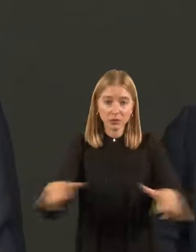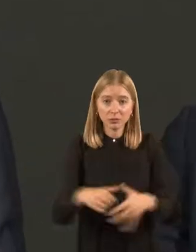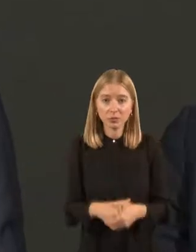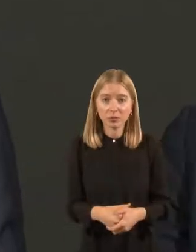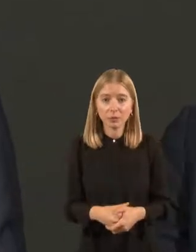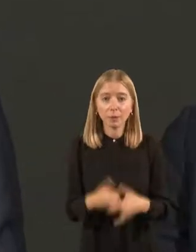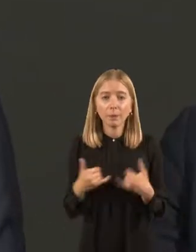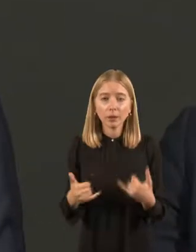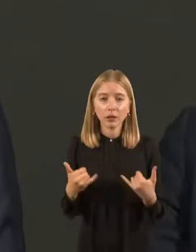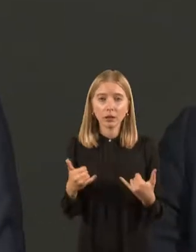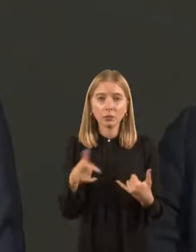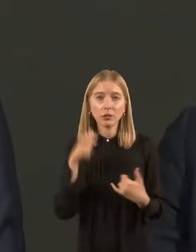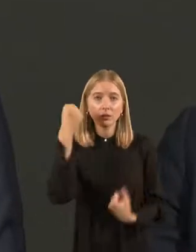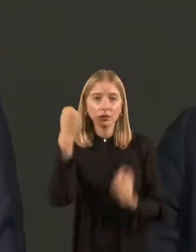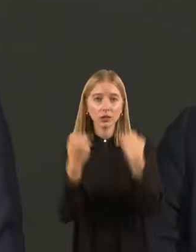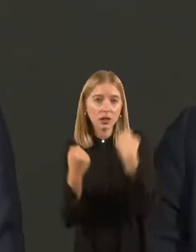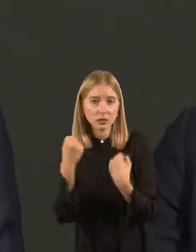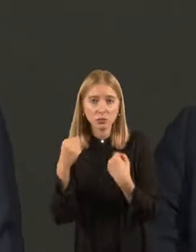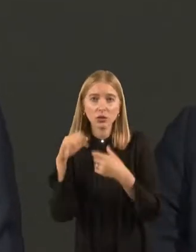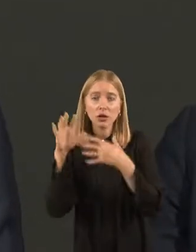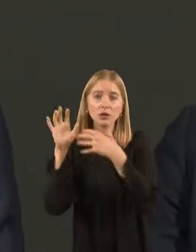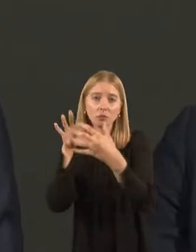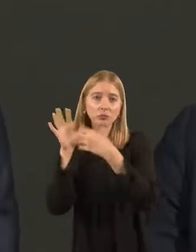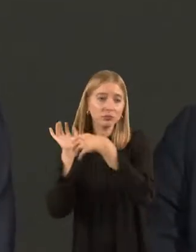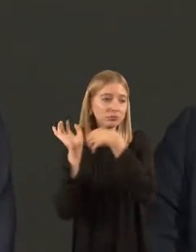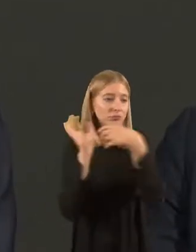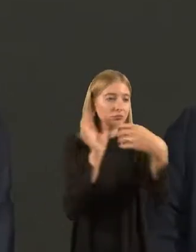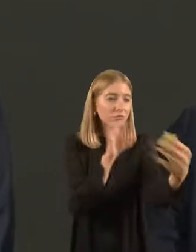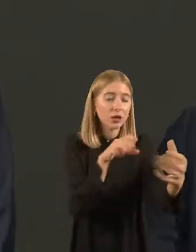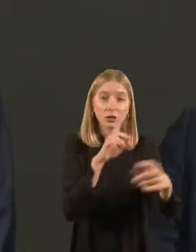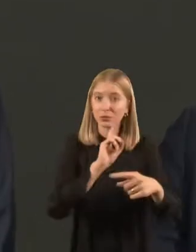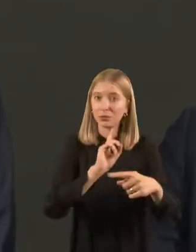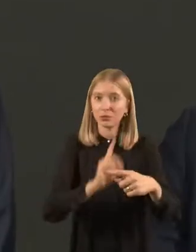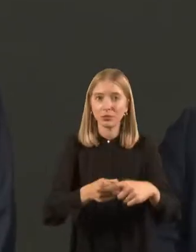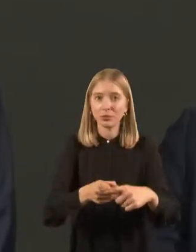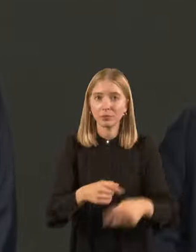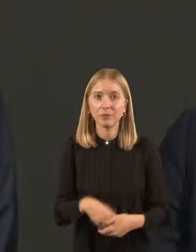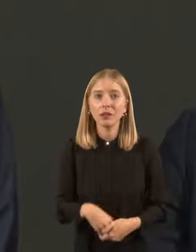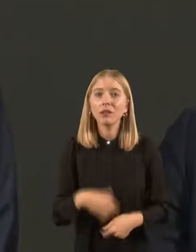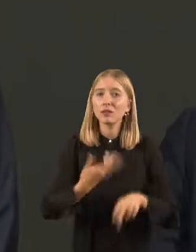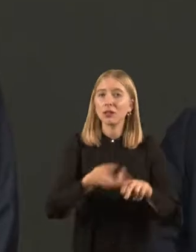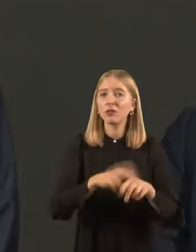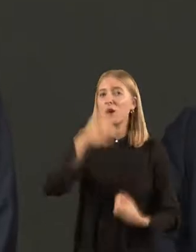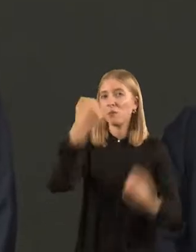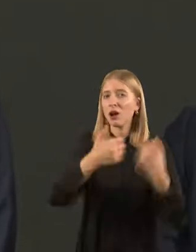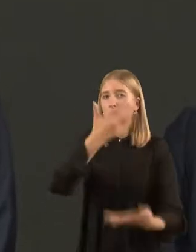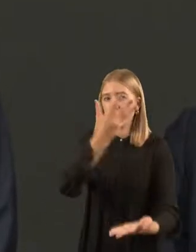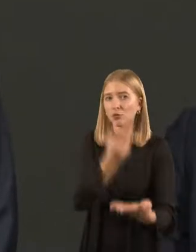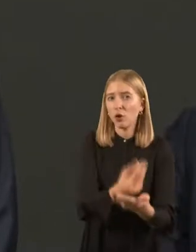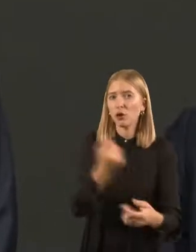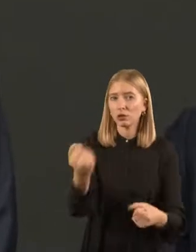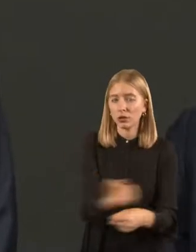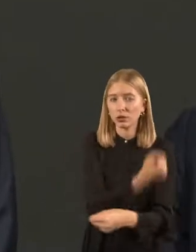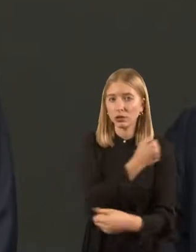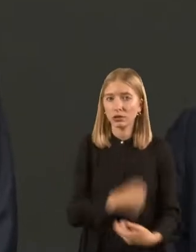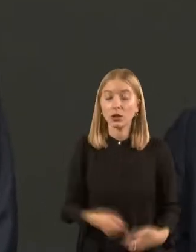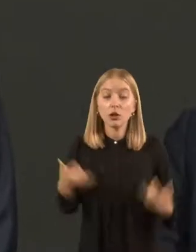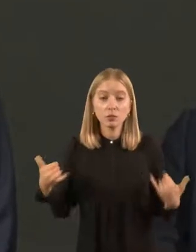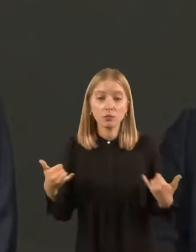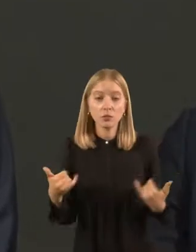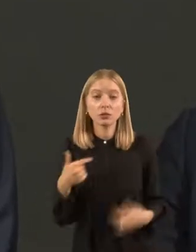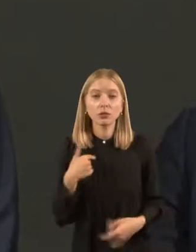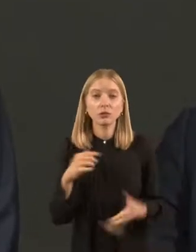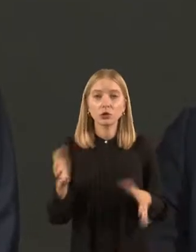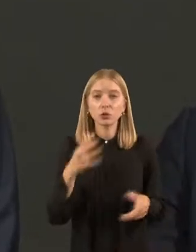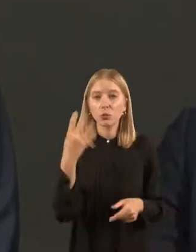planning makes us use or increase the dependency on private cars. So